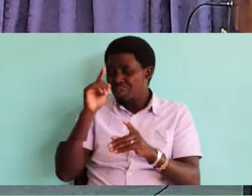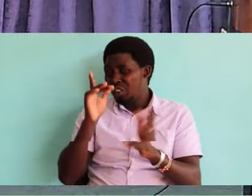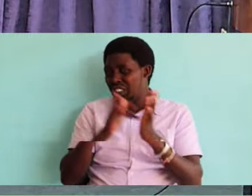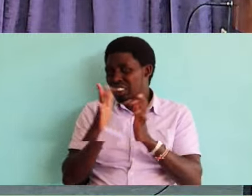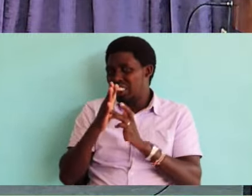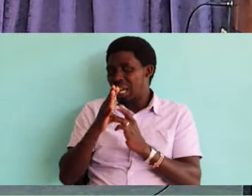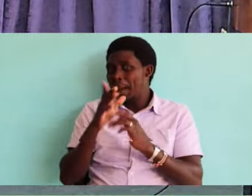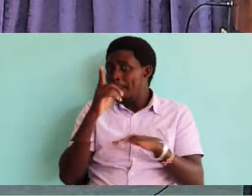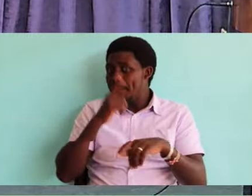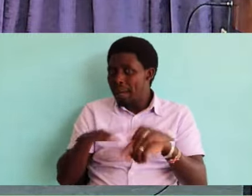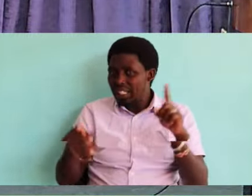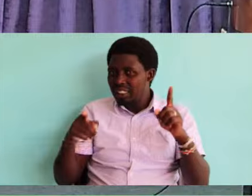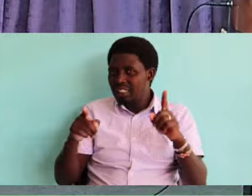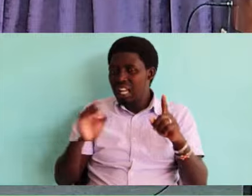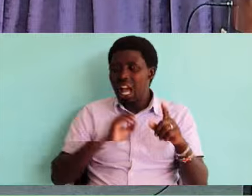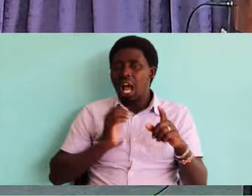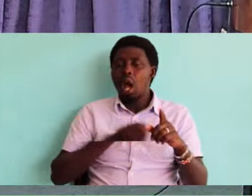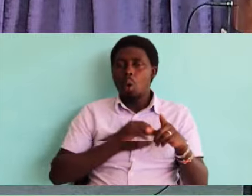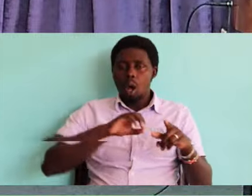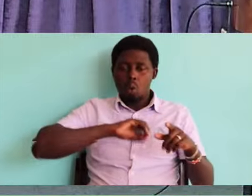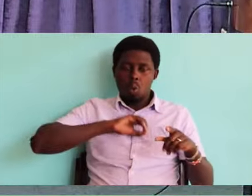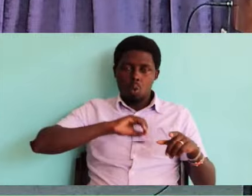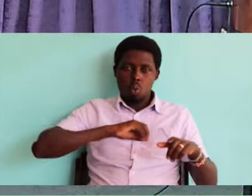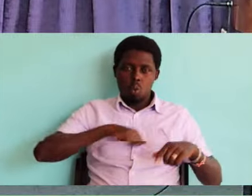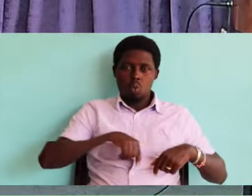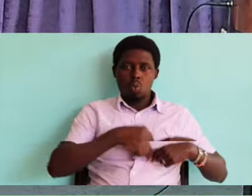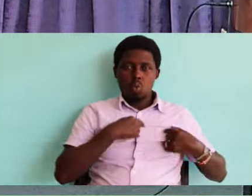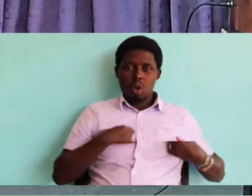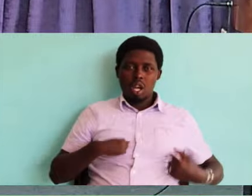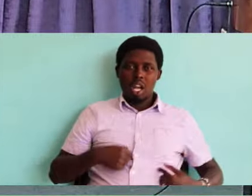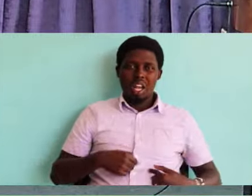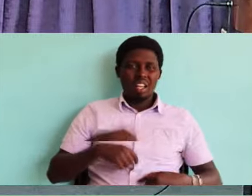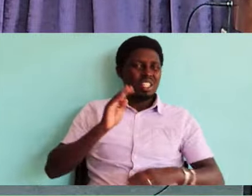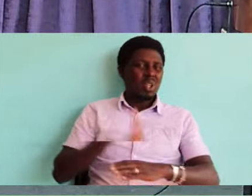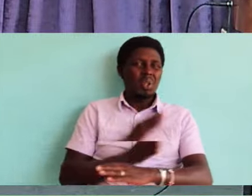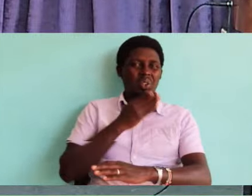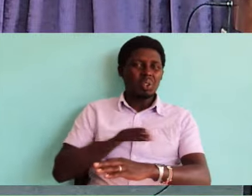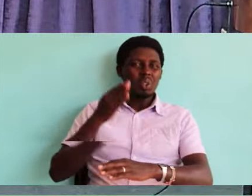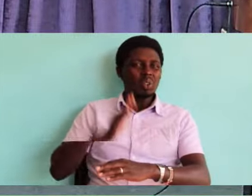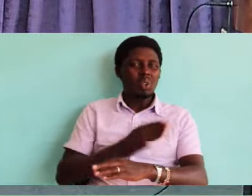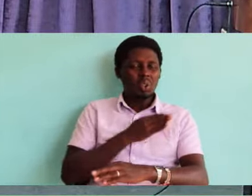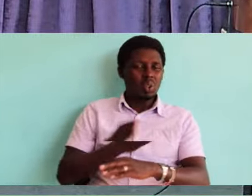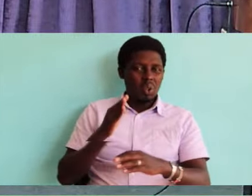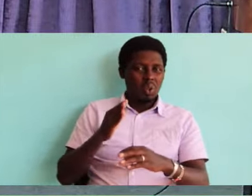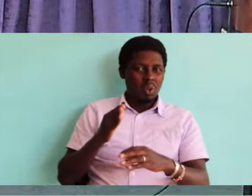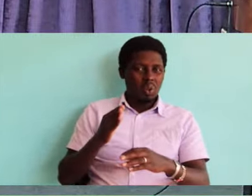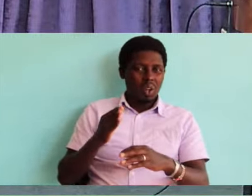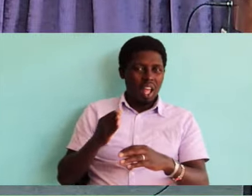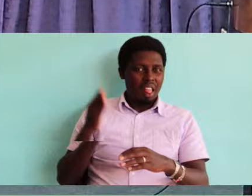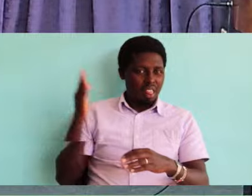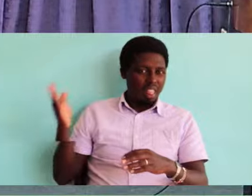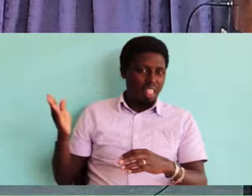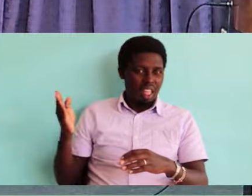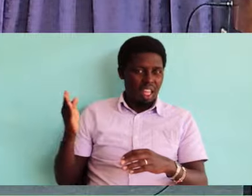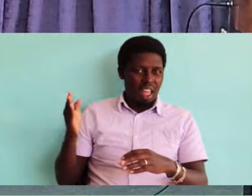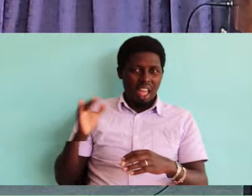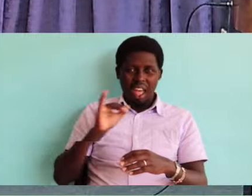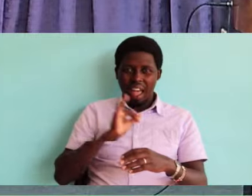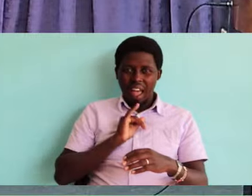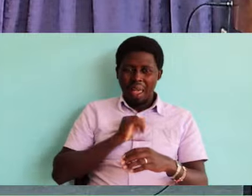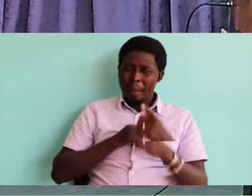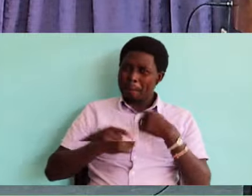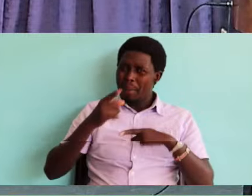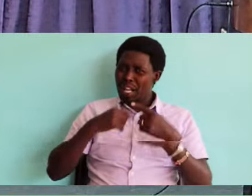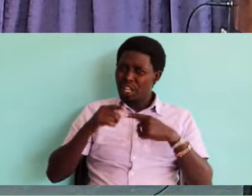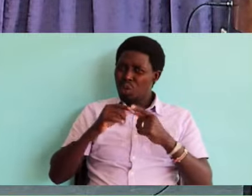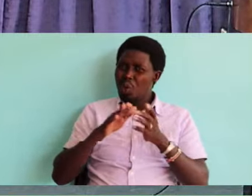but about our hearts. There's this song the music team sang about, I bring you more than